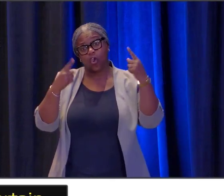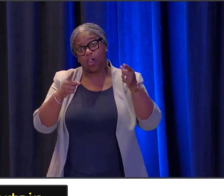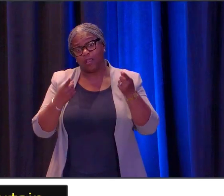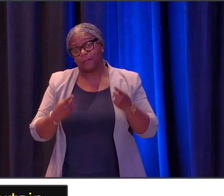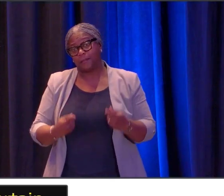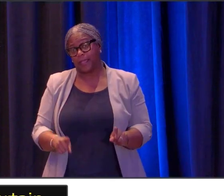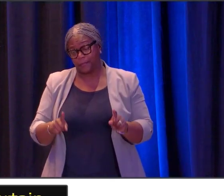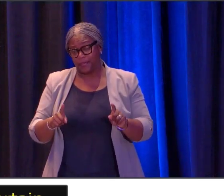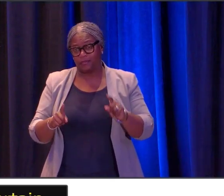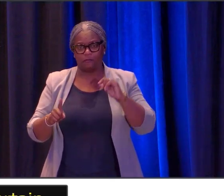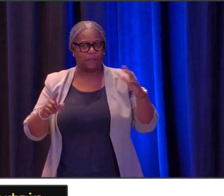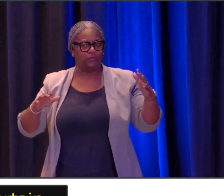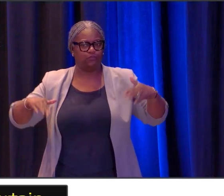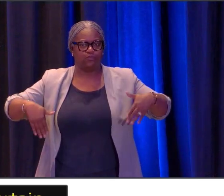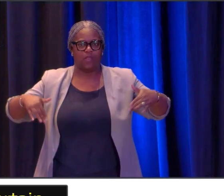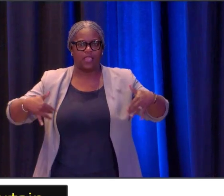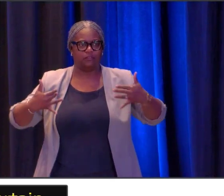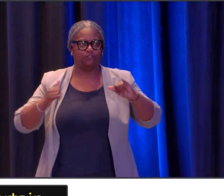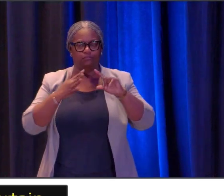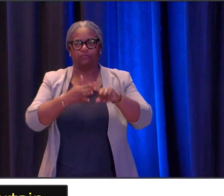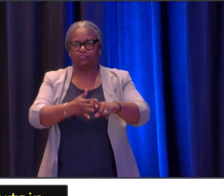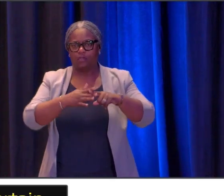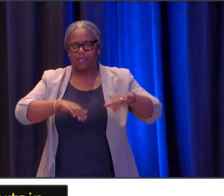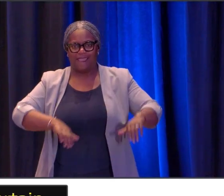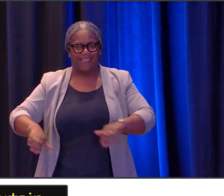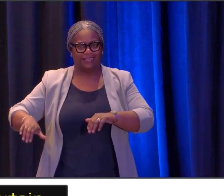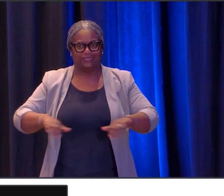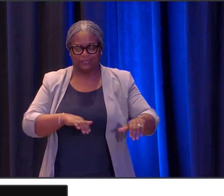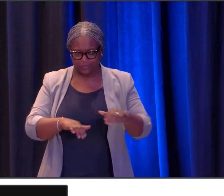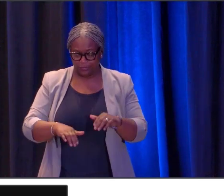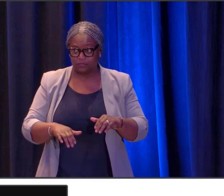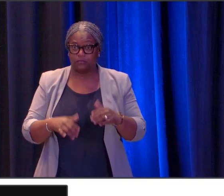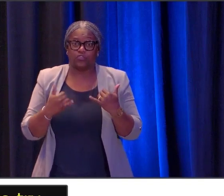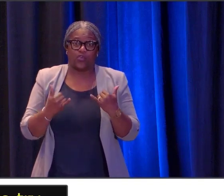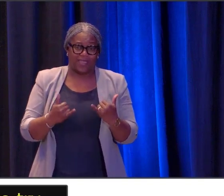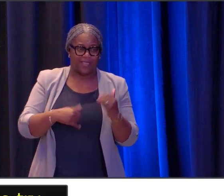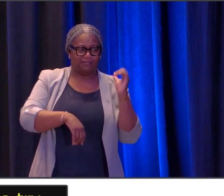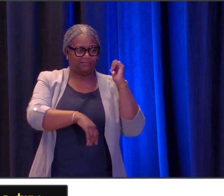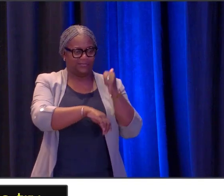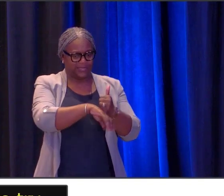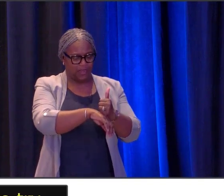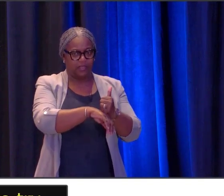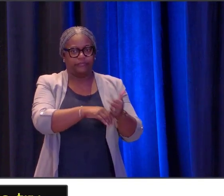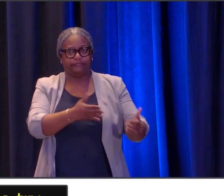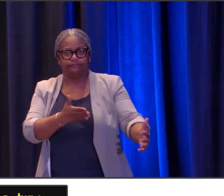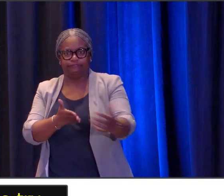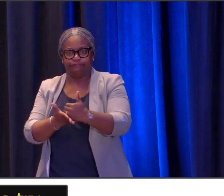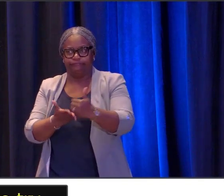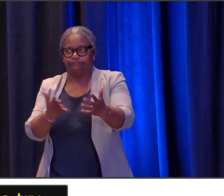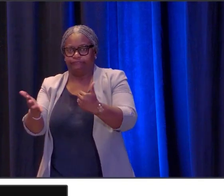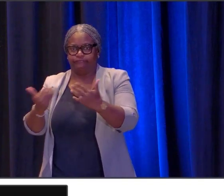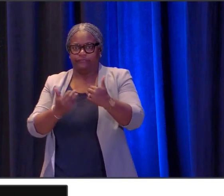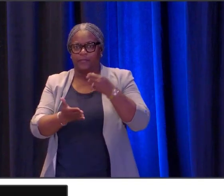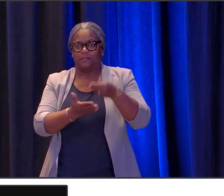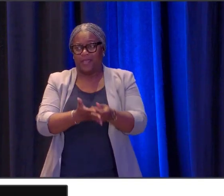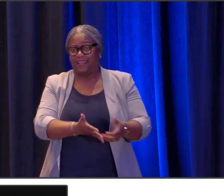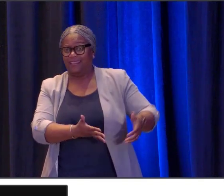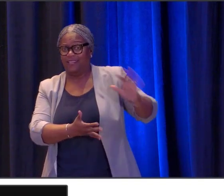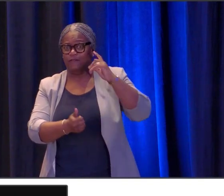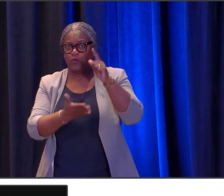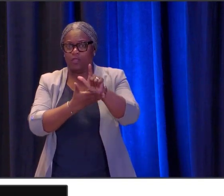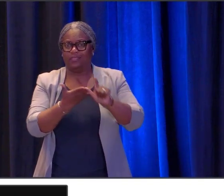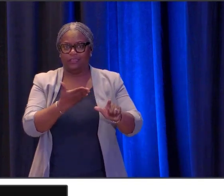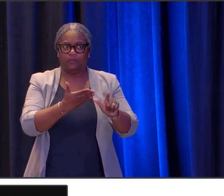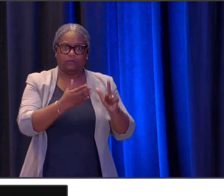be too late to try to do something. So we need to create a fund to be able to engage legally to fight back